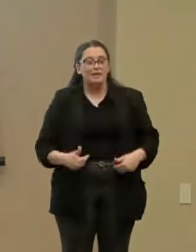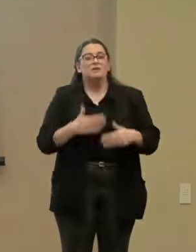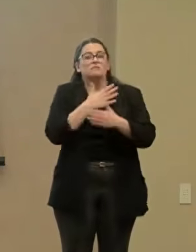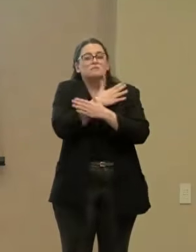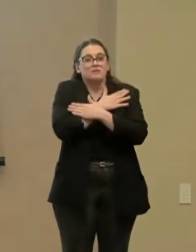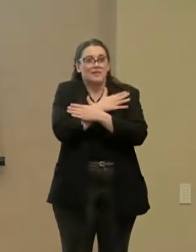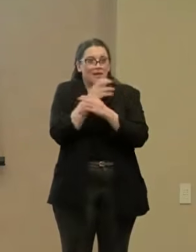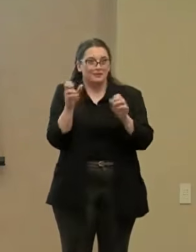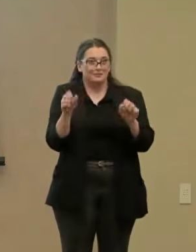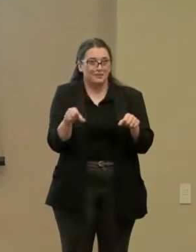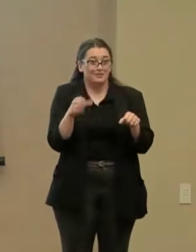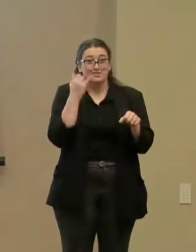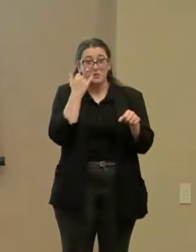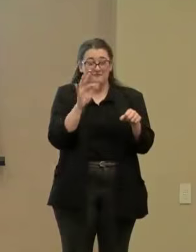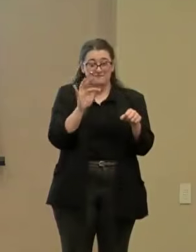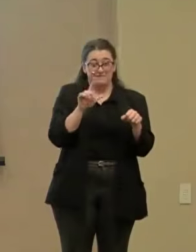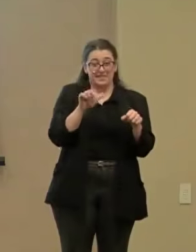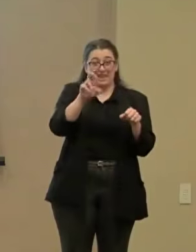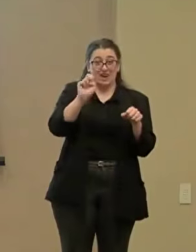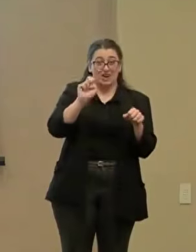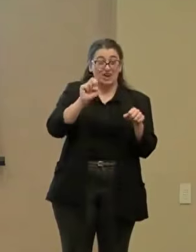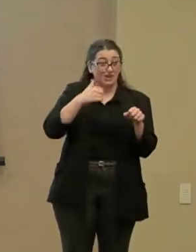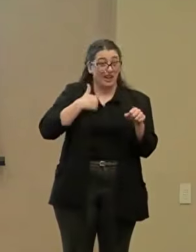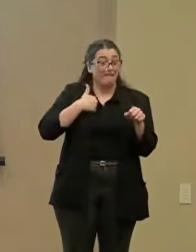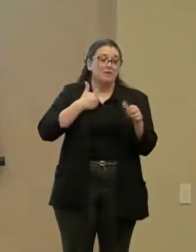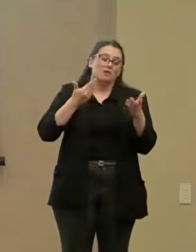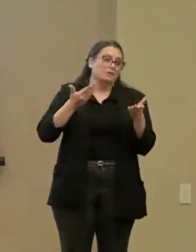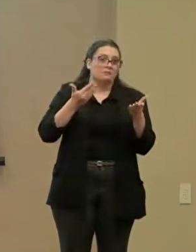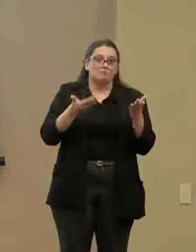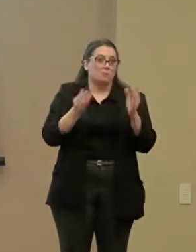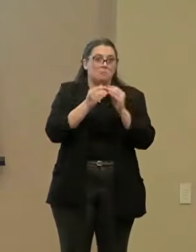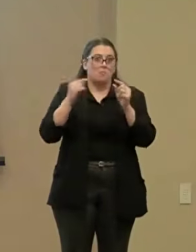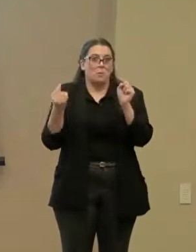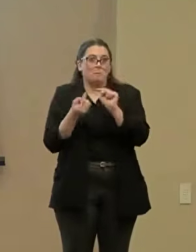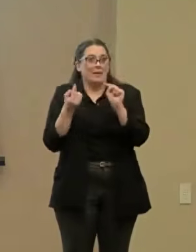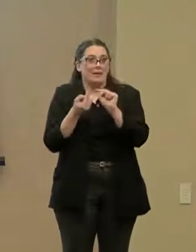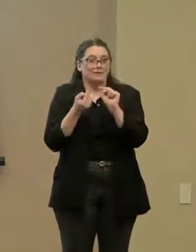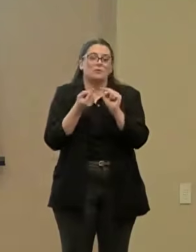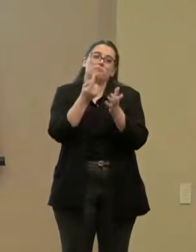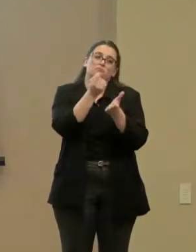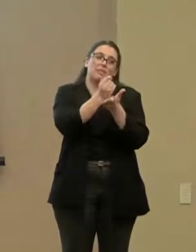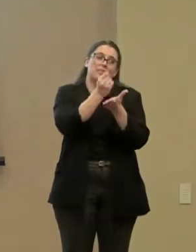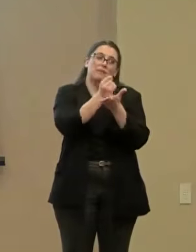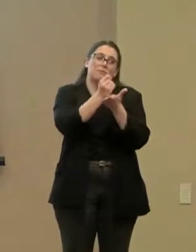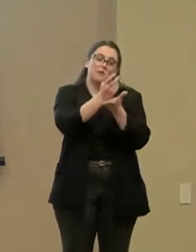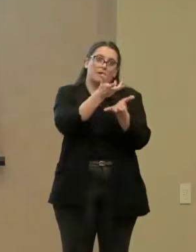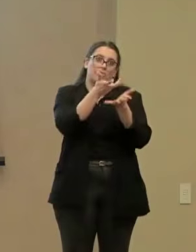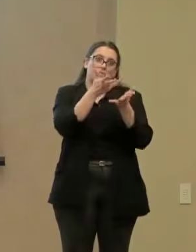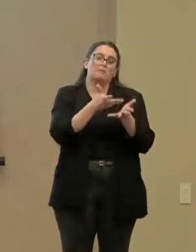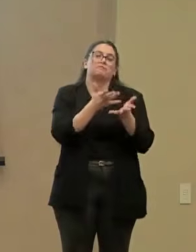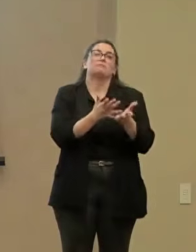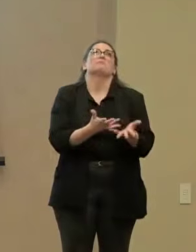during times when you're flared. Otherwise, you're experiencing a lot more pain. So I think that therapy is a very, very powerful resource and